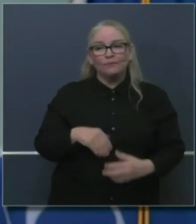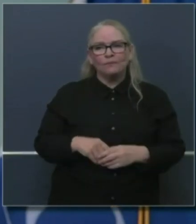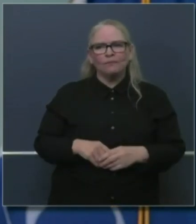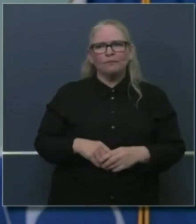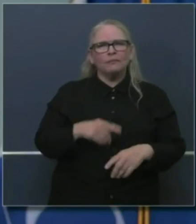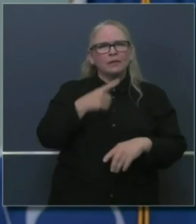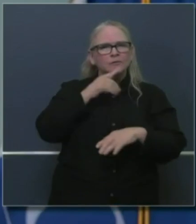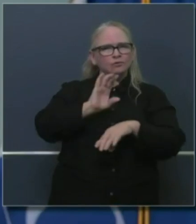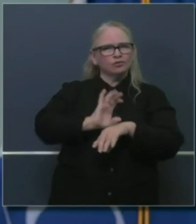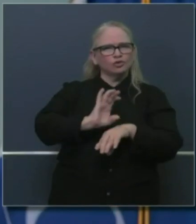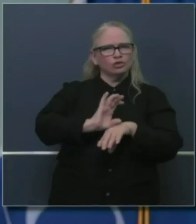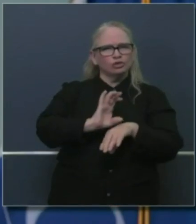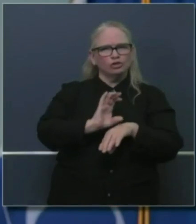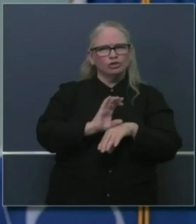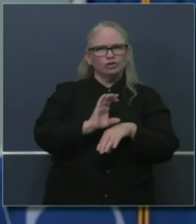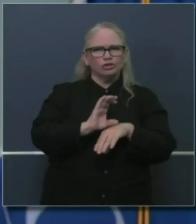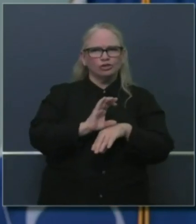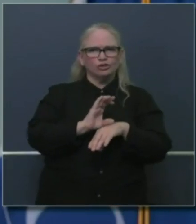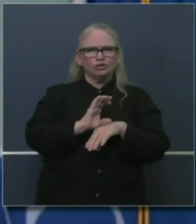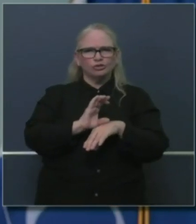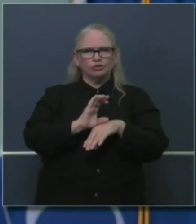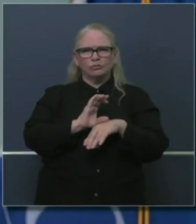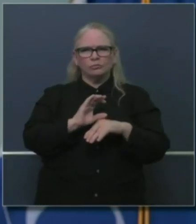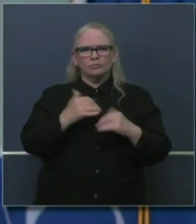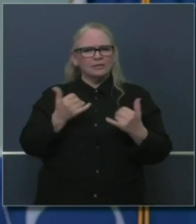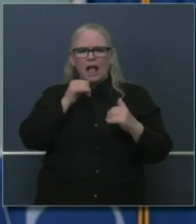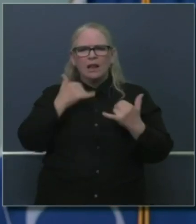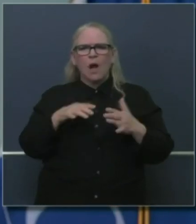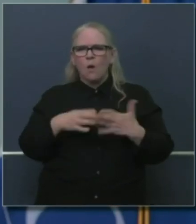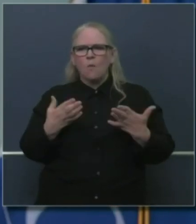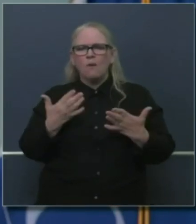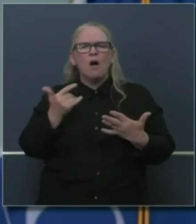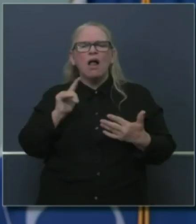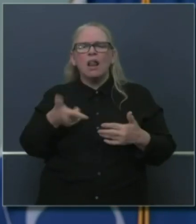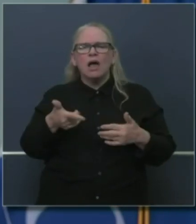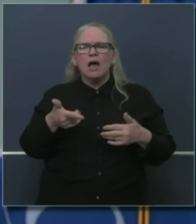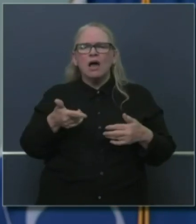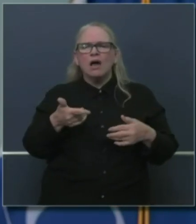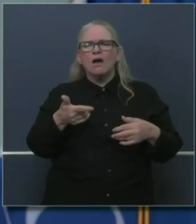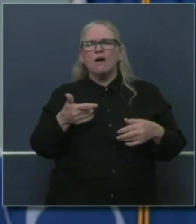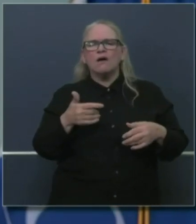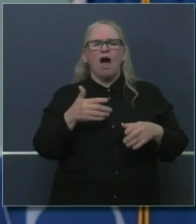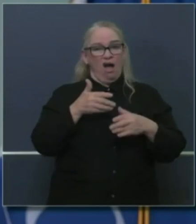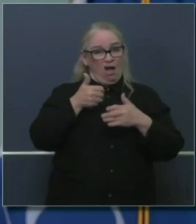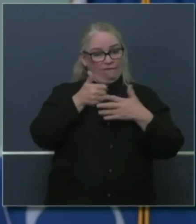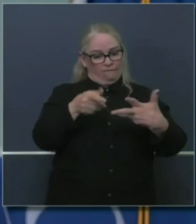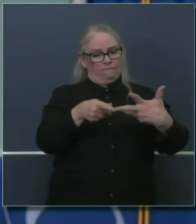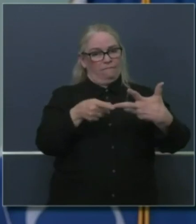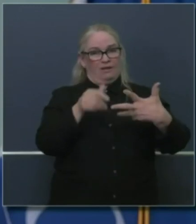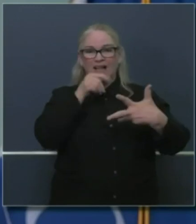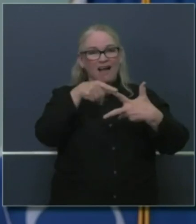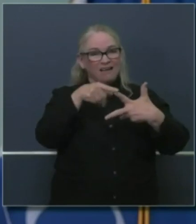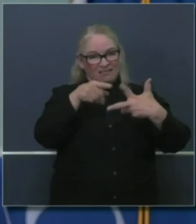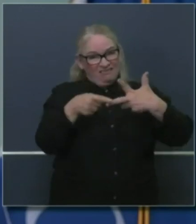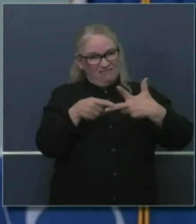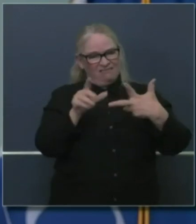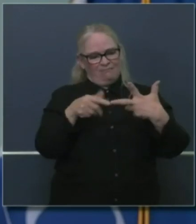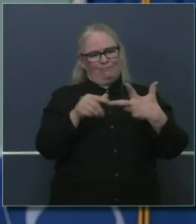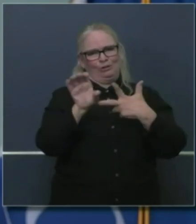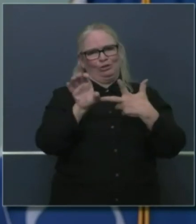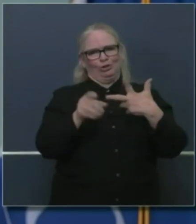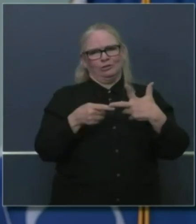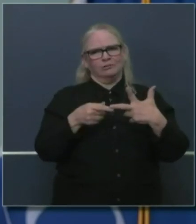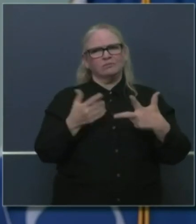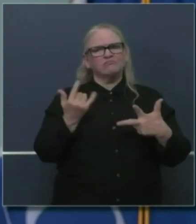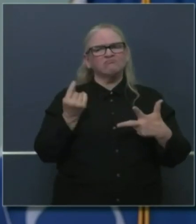2? What makes them more high risk than schools, for example? What factors are you weighing here when you decide